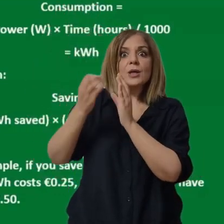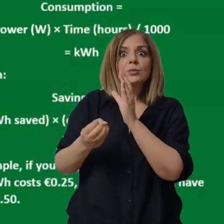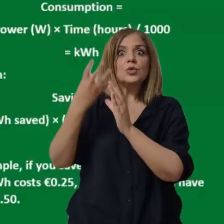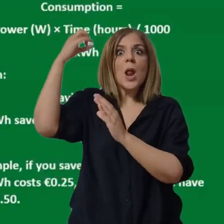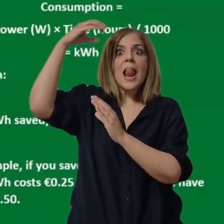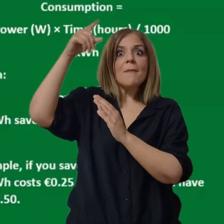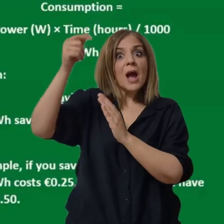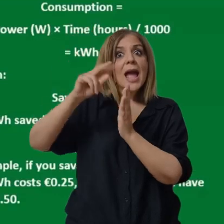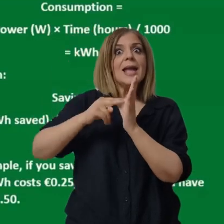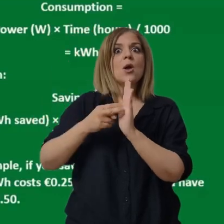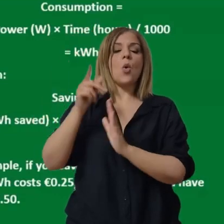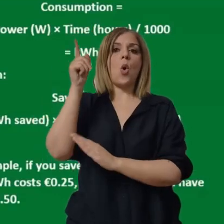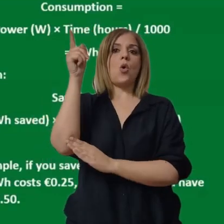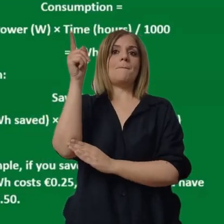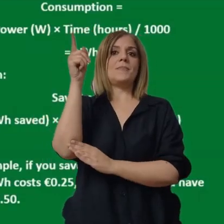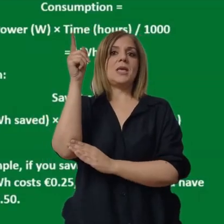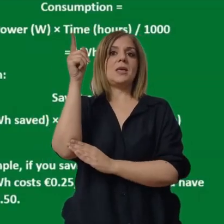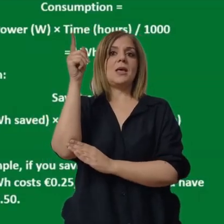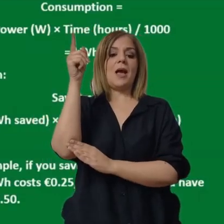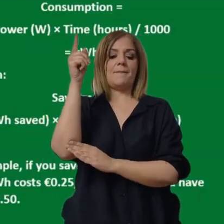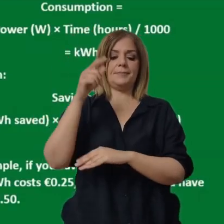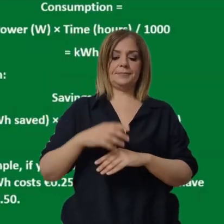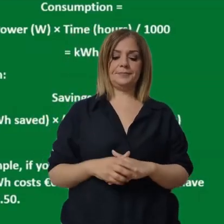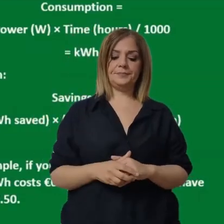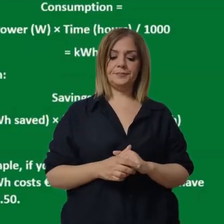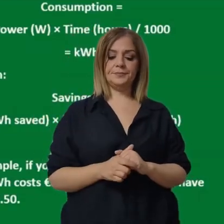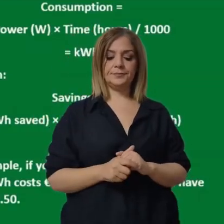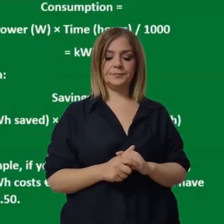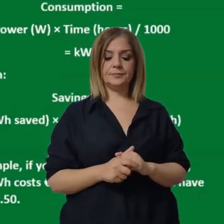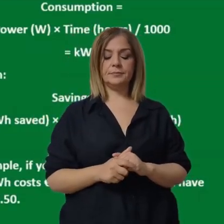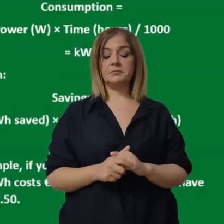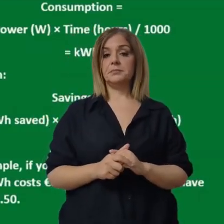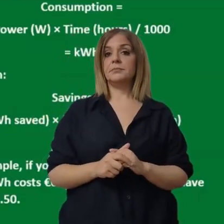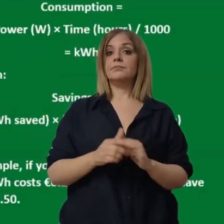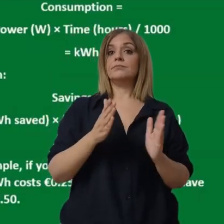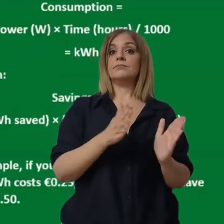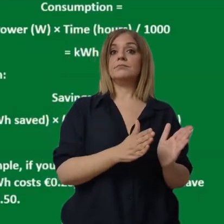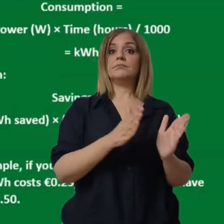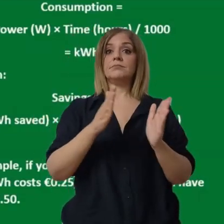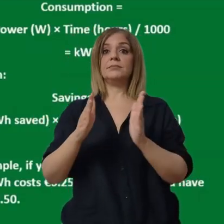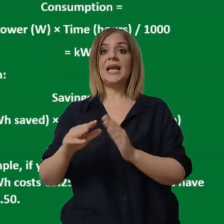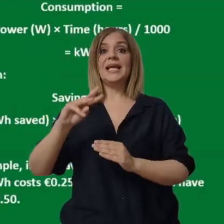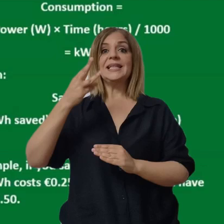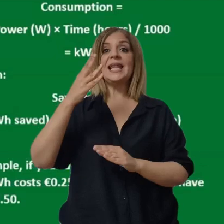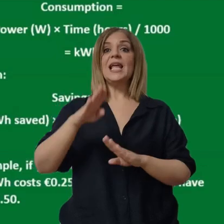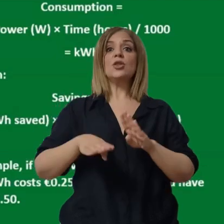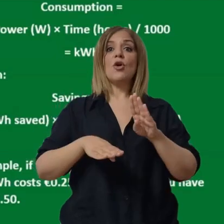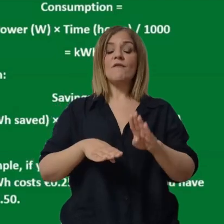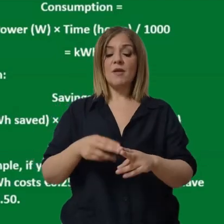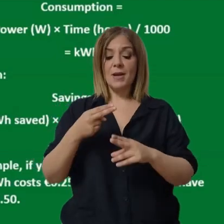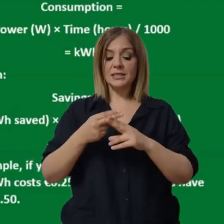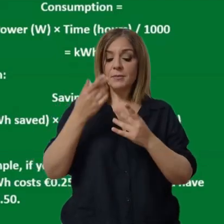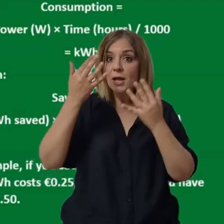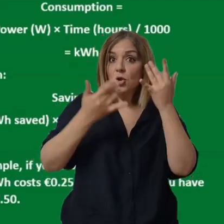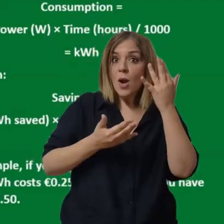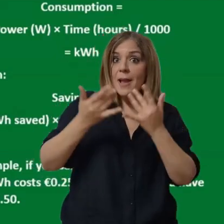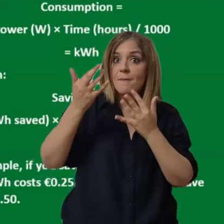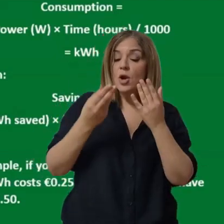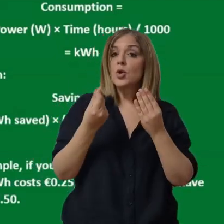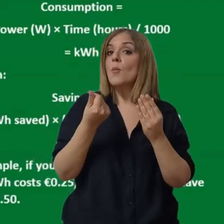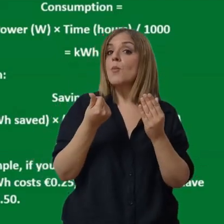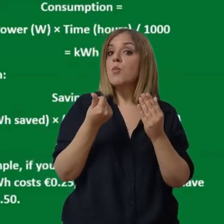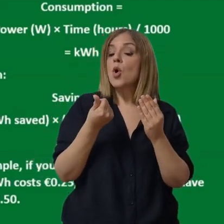ones of a good class power. Then step number 3 is to calculate how to